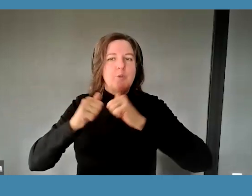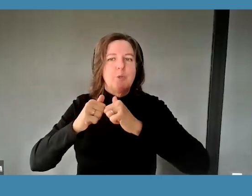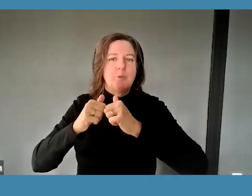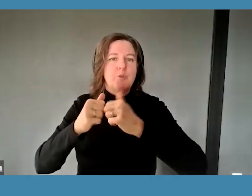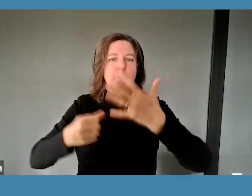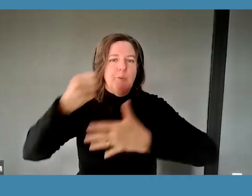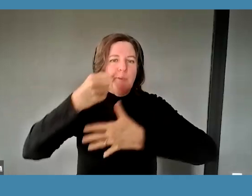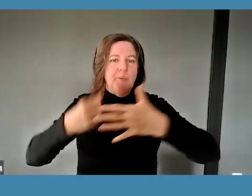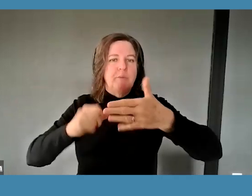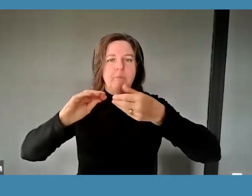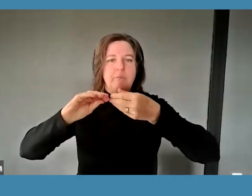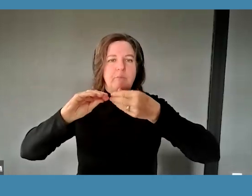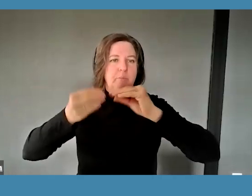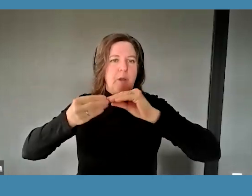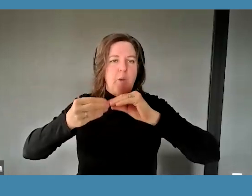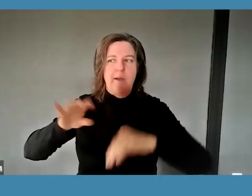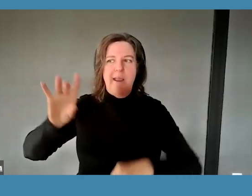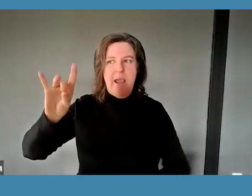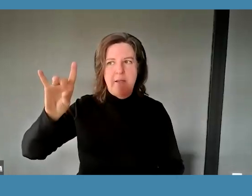So